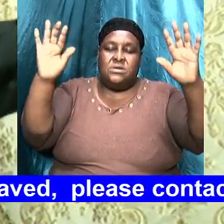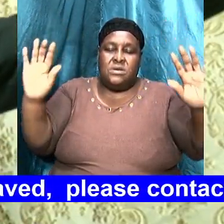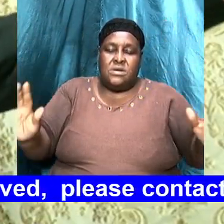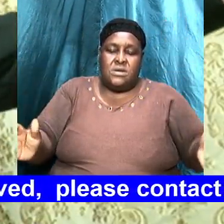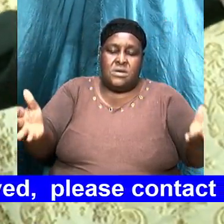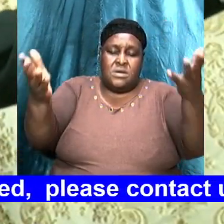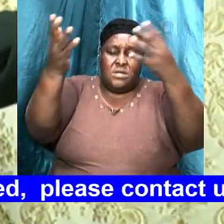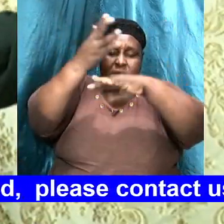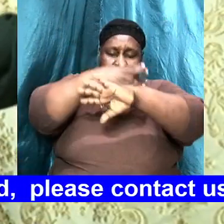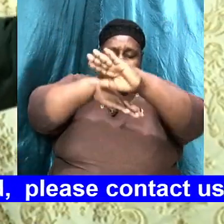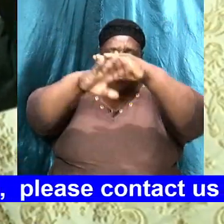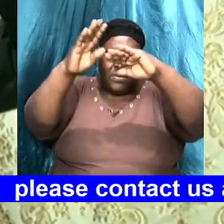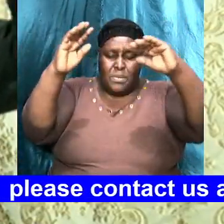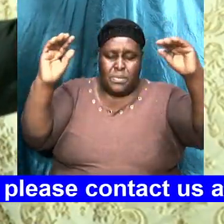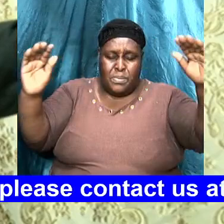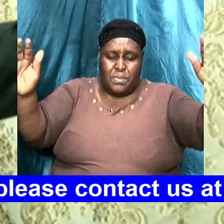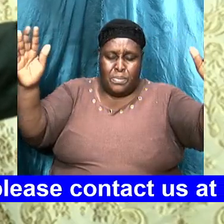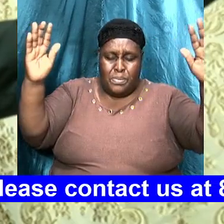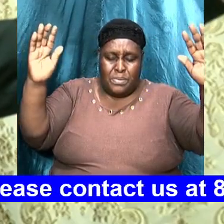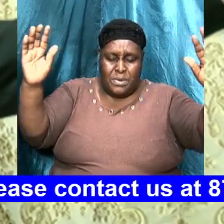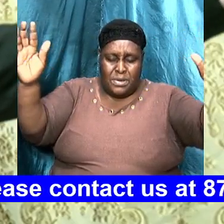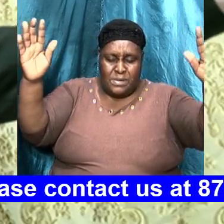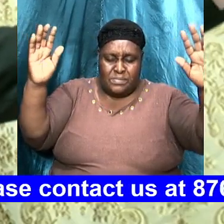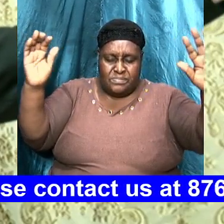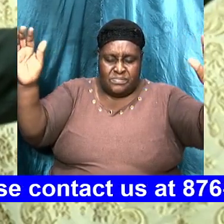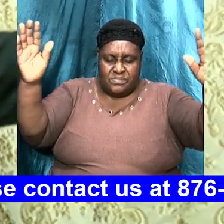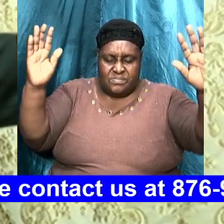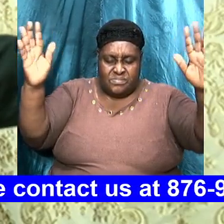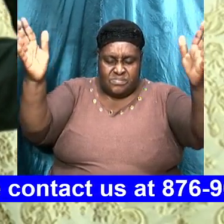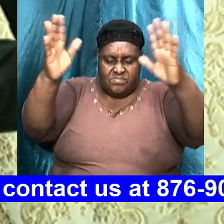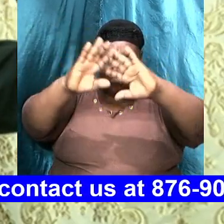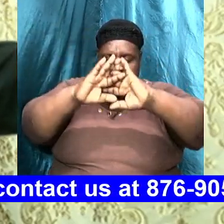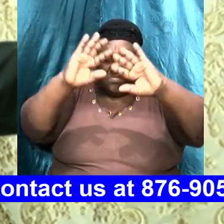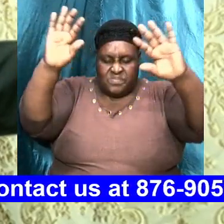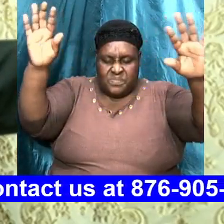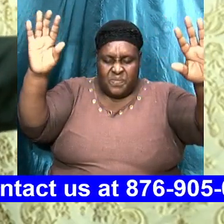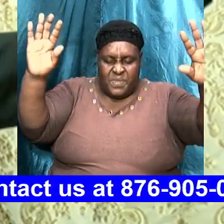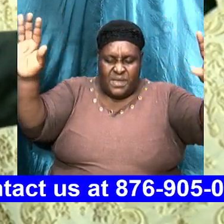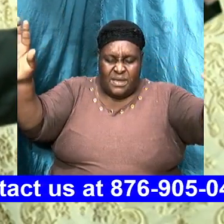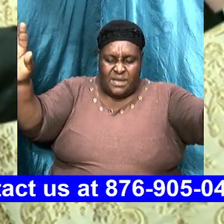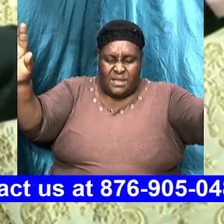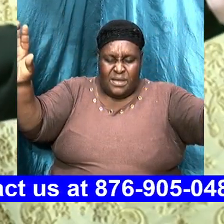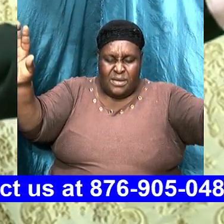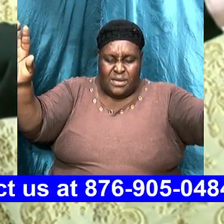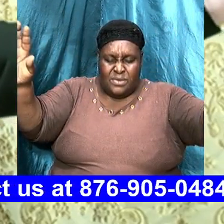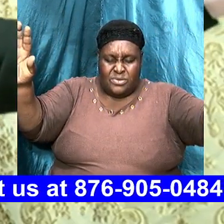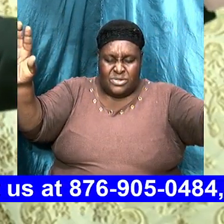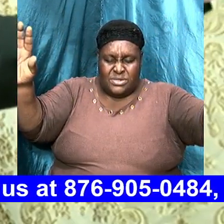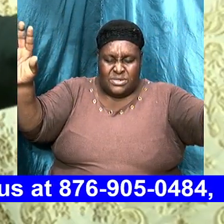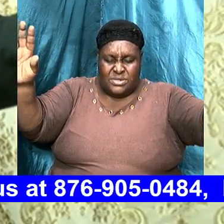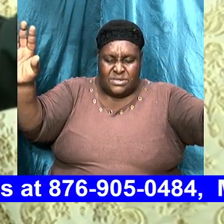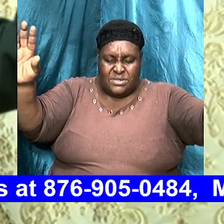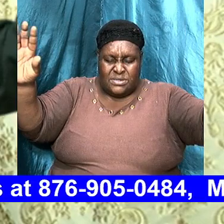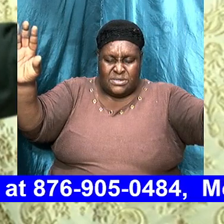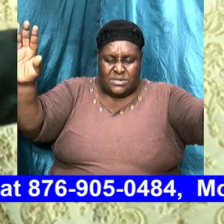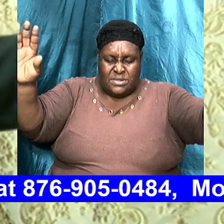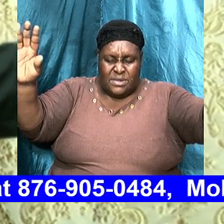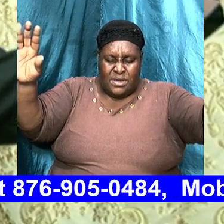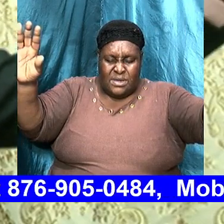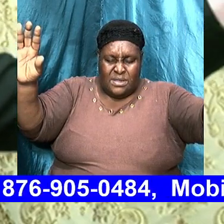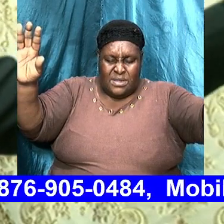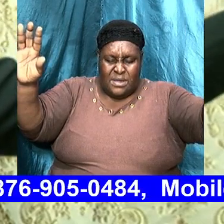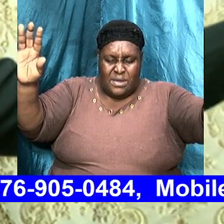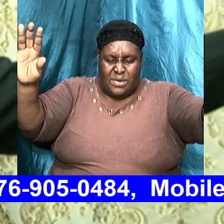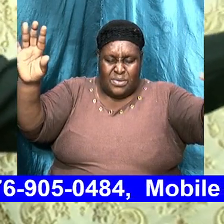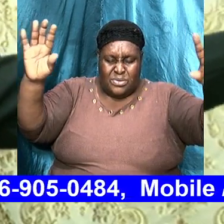lift them and give him glory thank you Jesus we bless you we bless your name God and we give you glory amen amen we